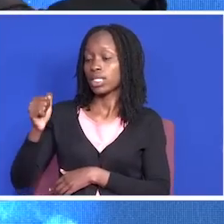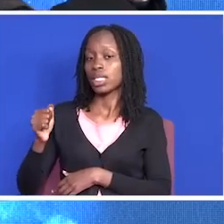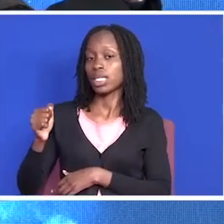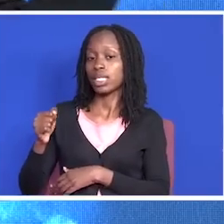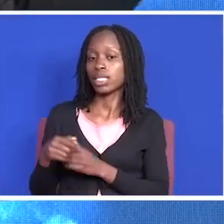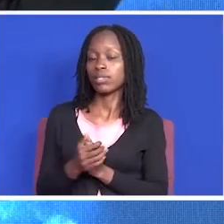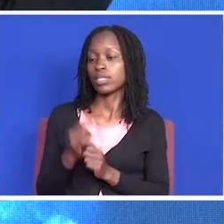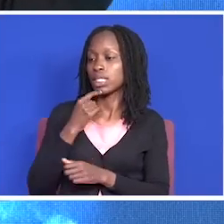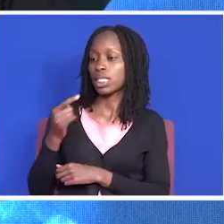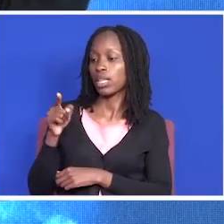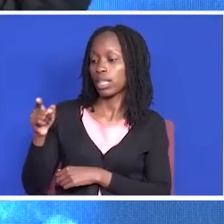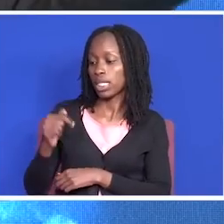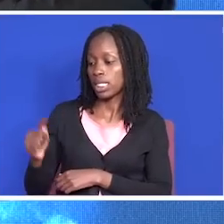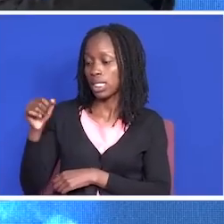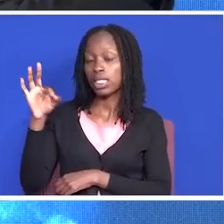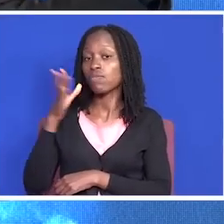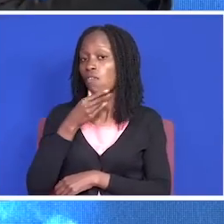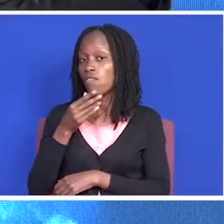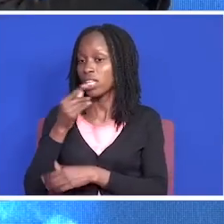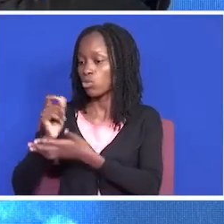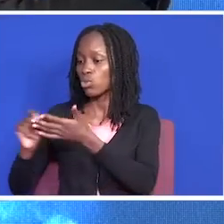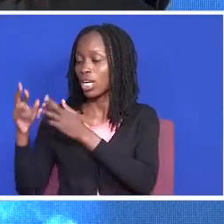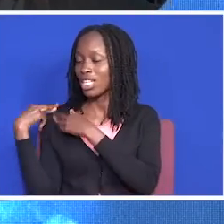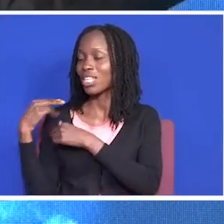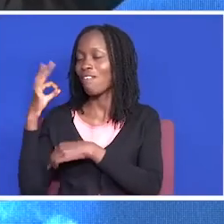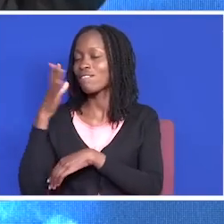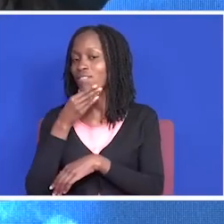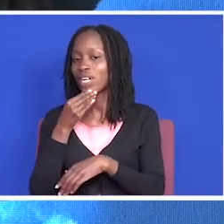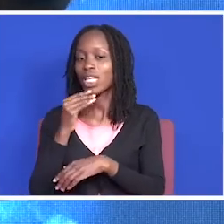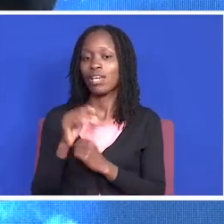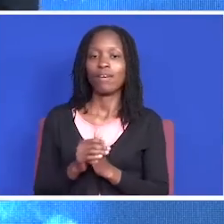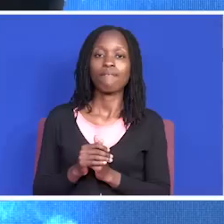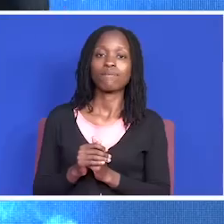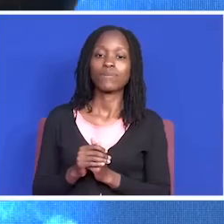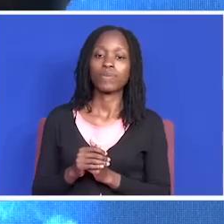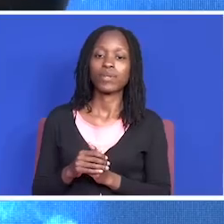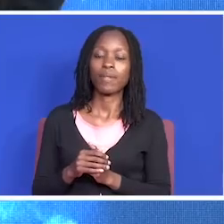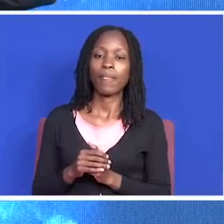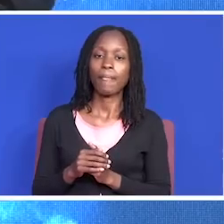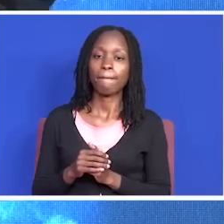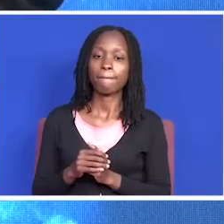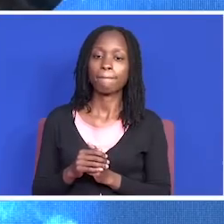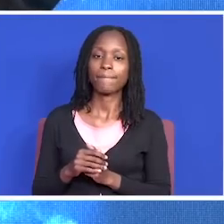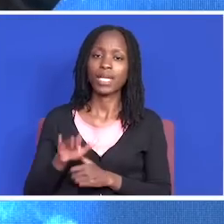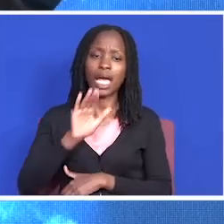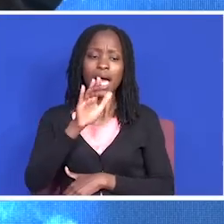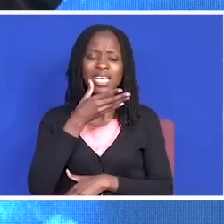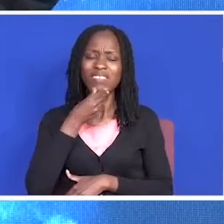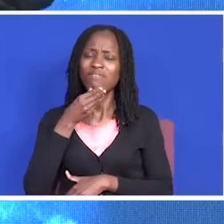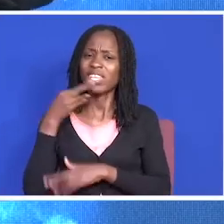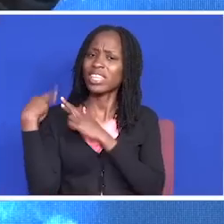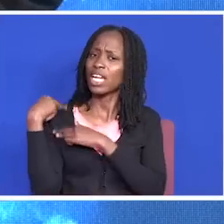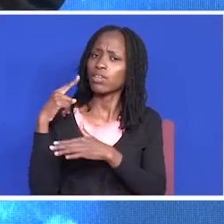side is a side for fathers. So the first part, the whole class was participating. What the role of a